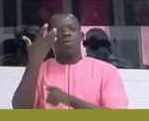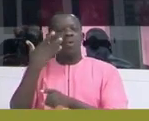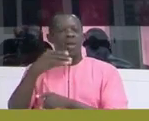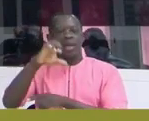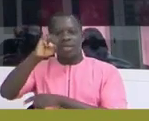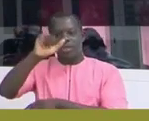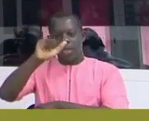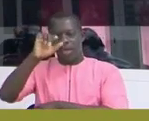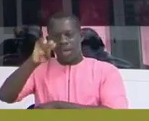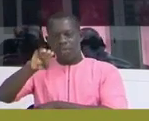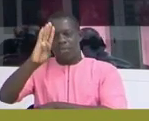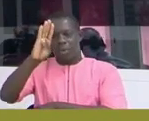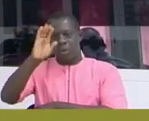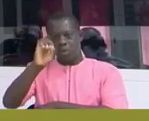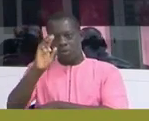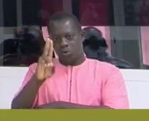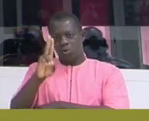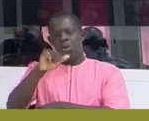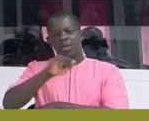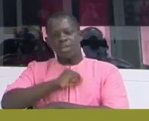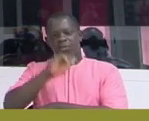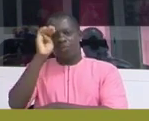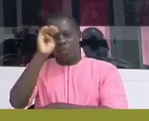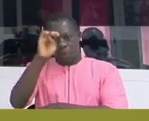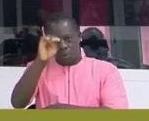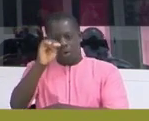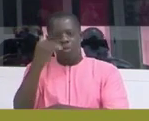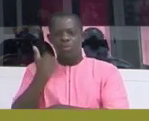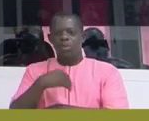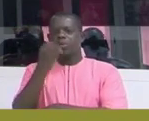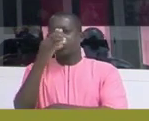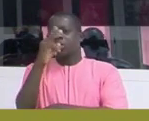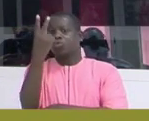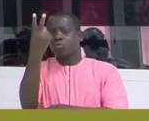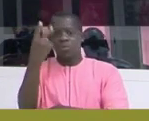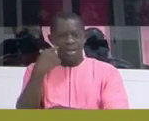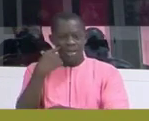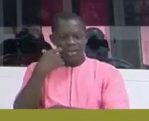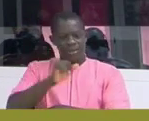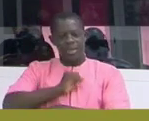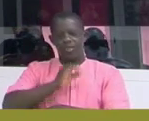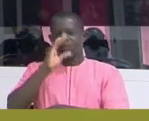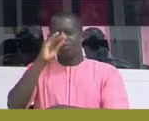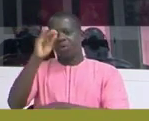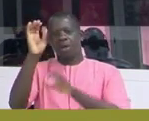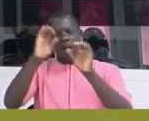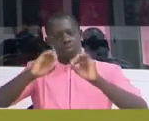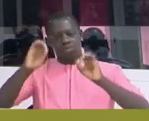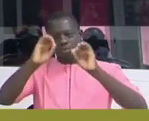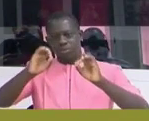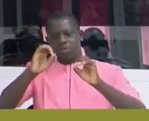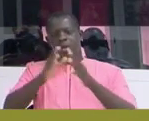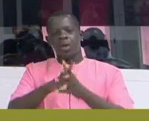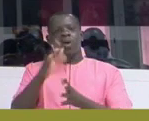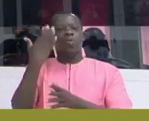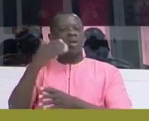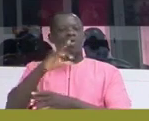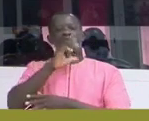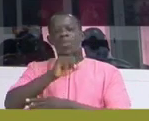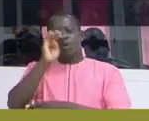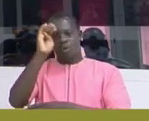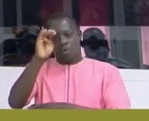hospital, when Samu Kon called him that time, they said for two days he wasn't